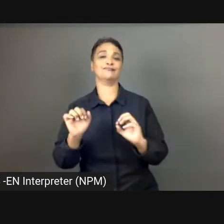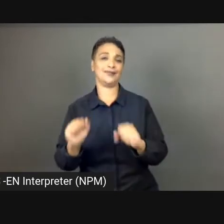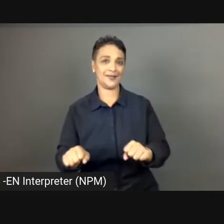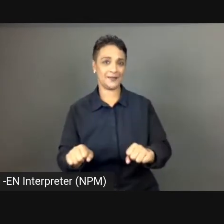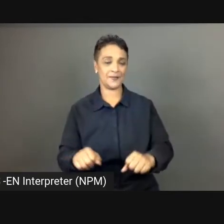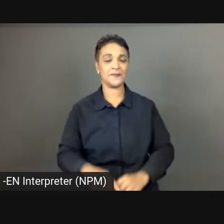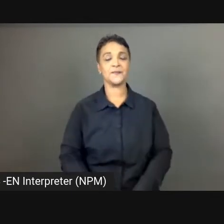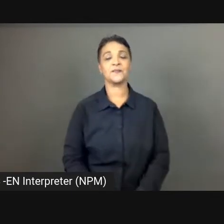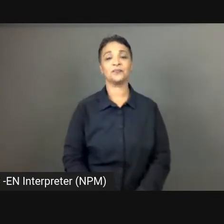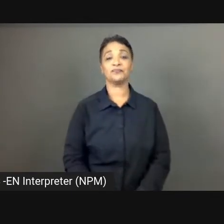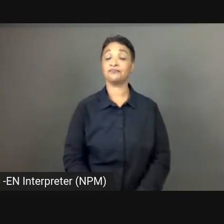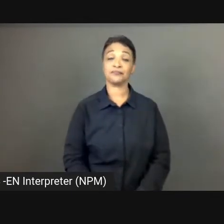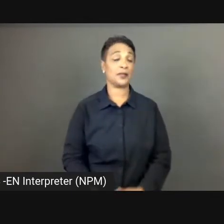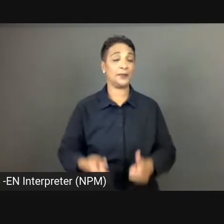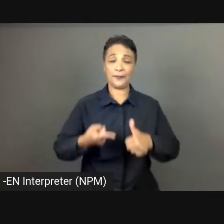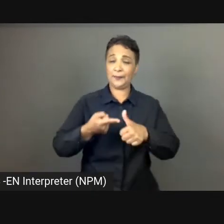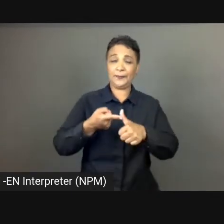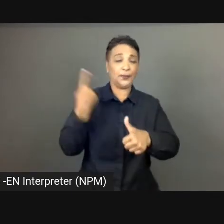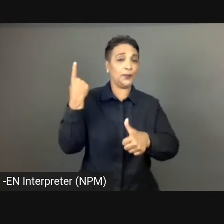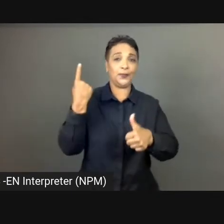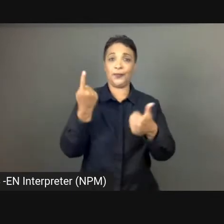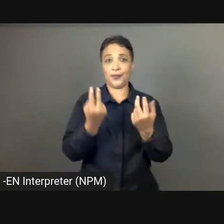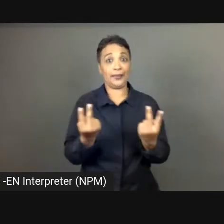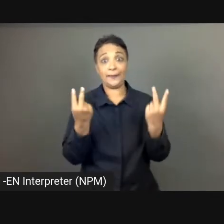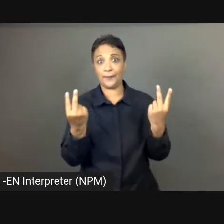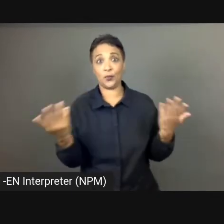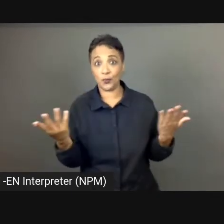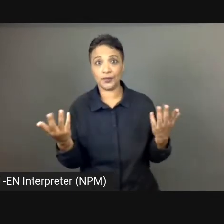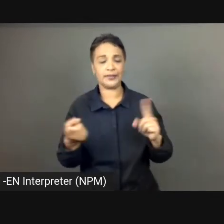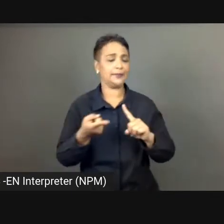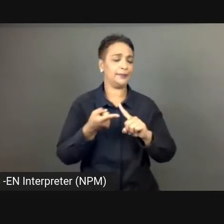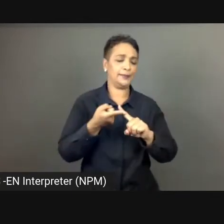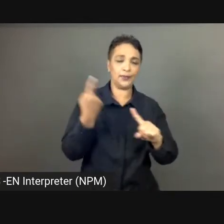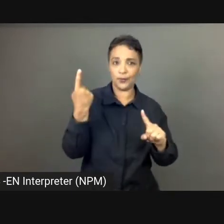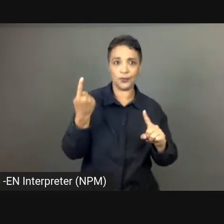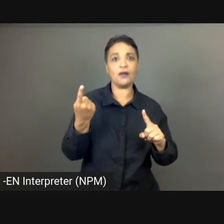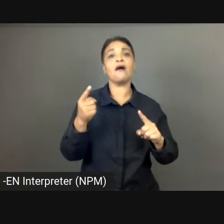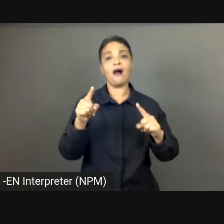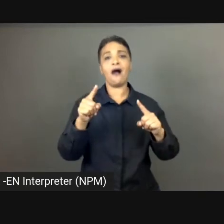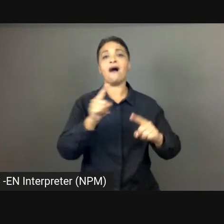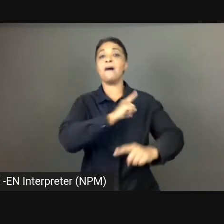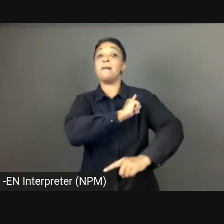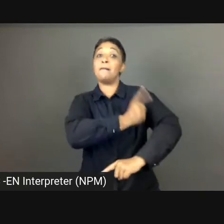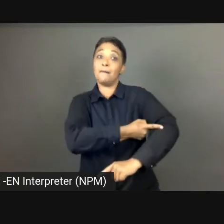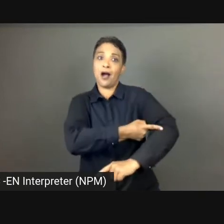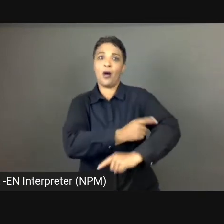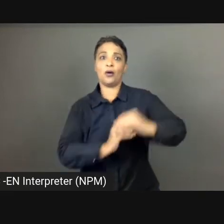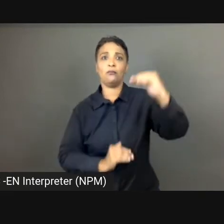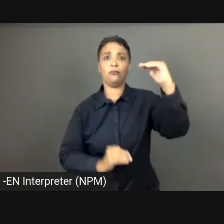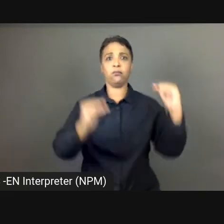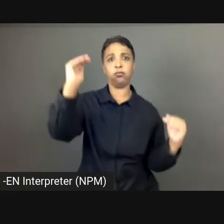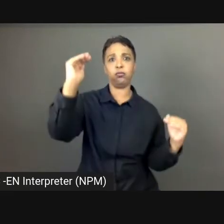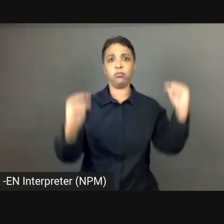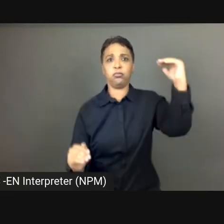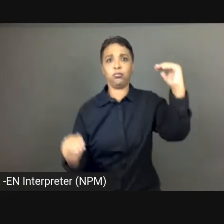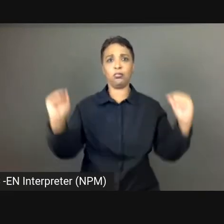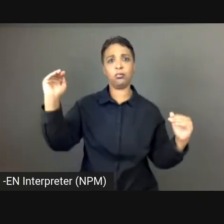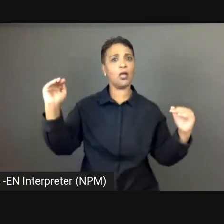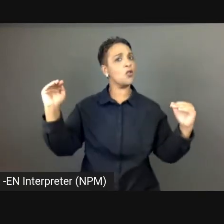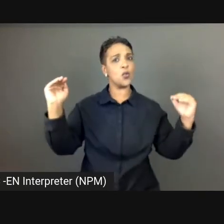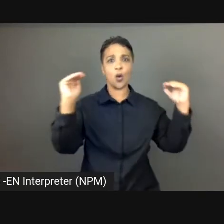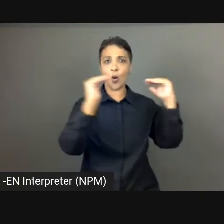most importantly, it's about equalizing power. It's about building the agencies of these groups that are most